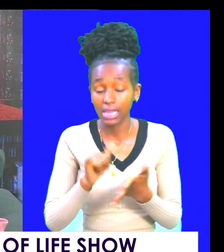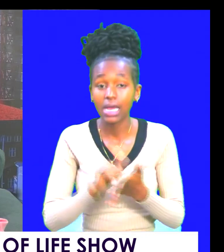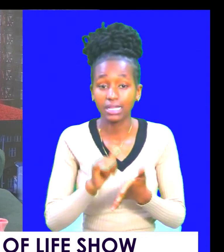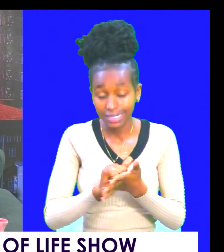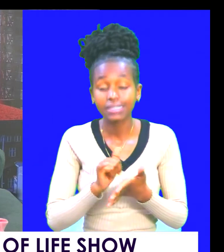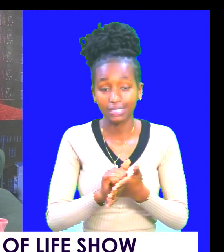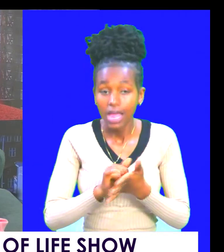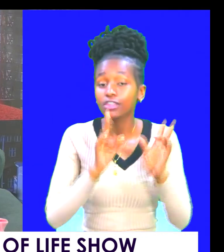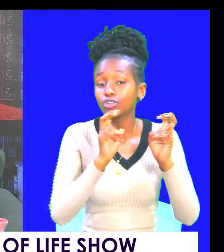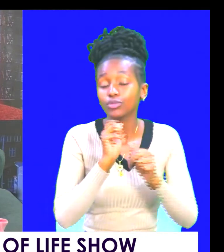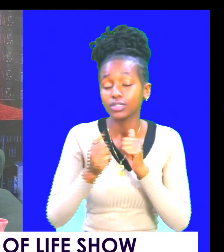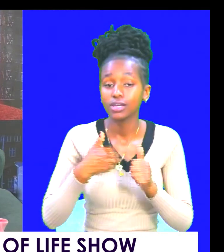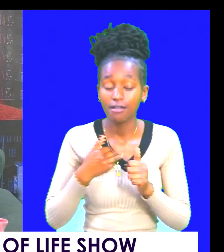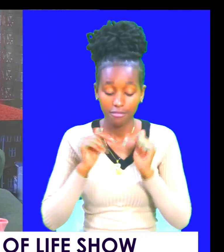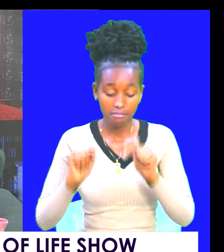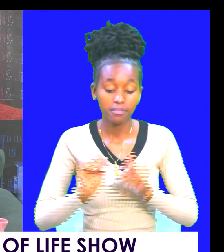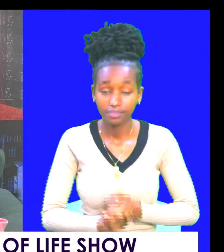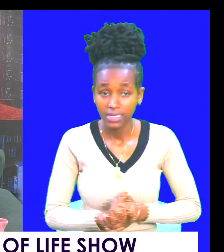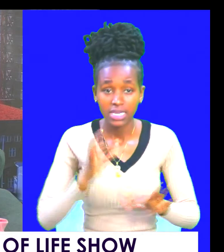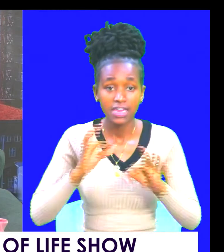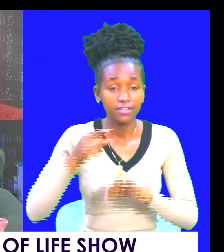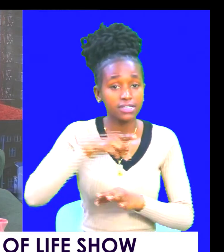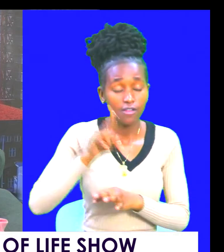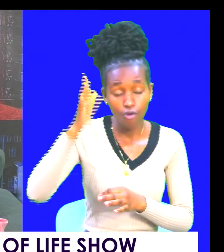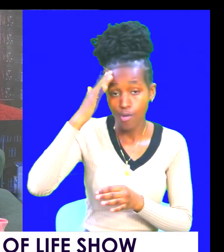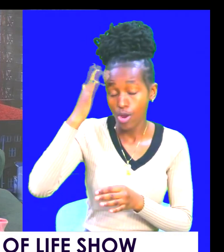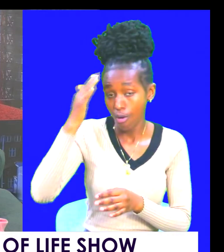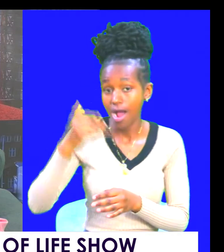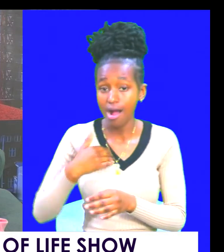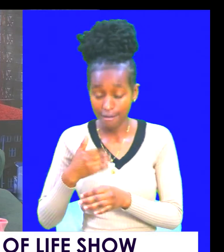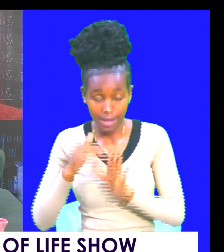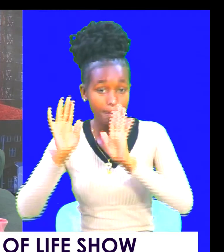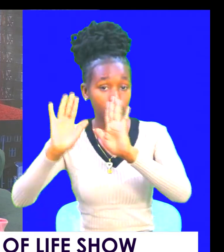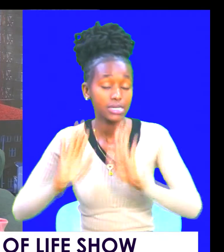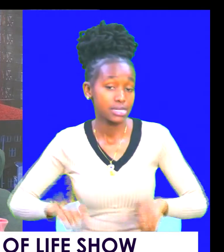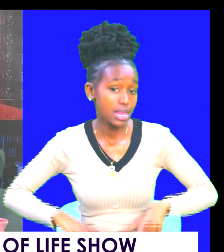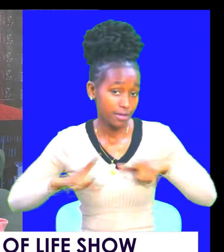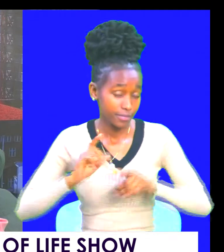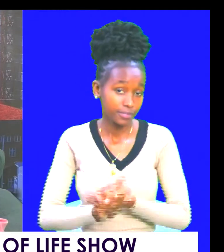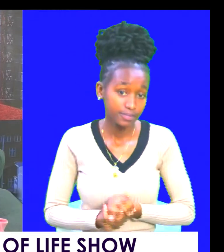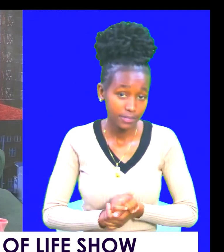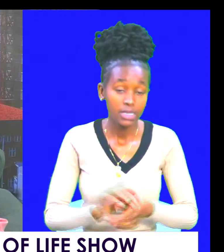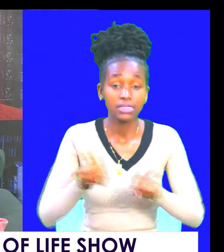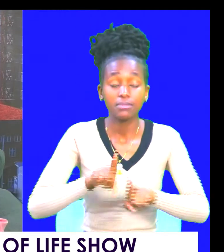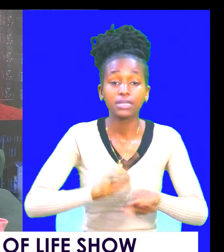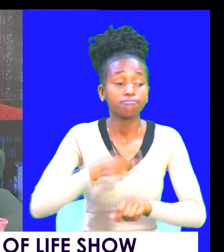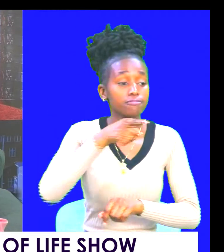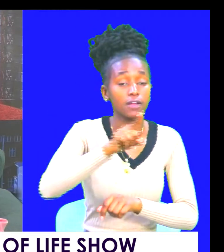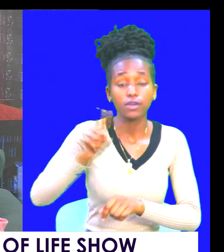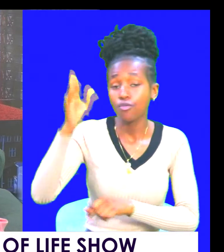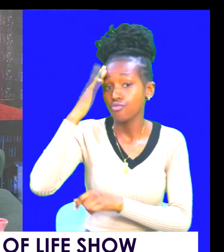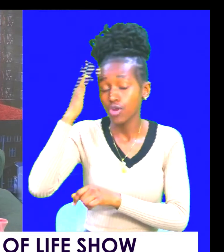I'm talking about. When you discover your purpose for life, when you know who you